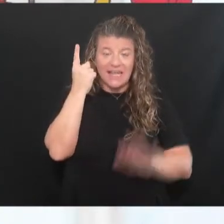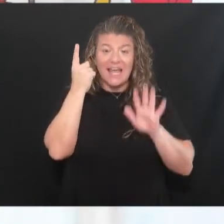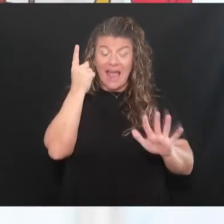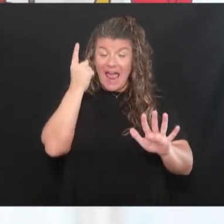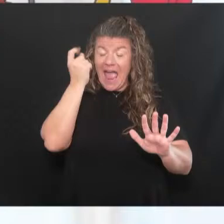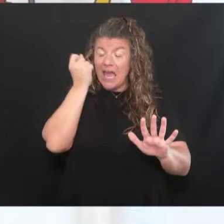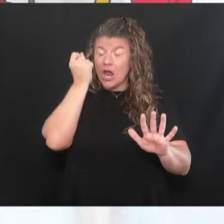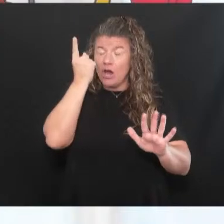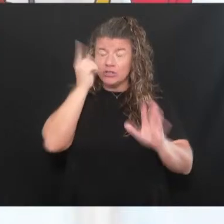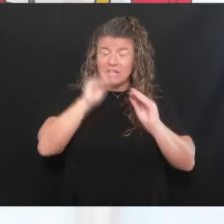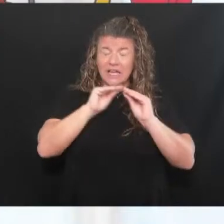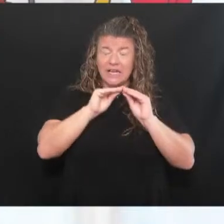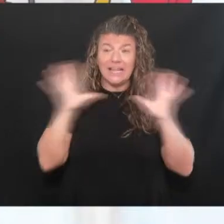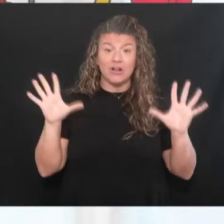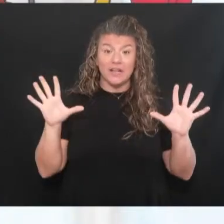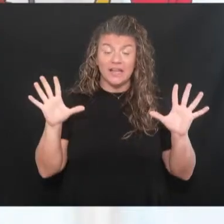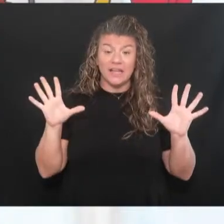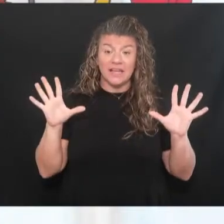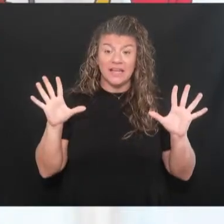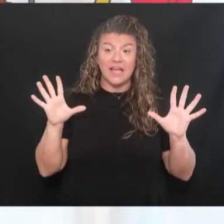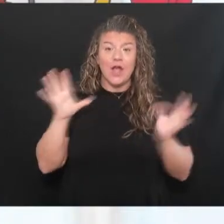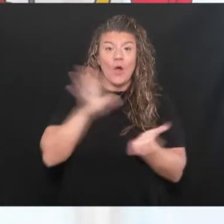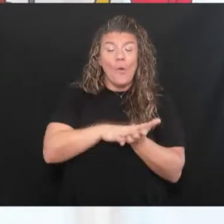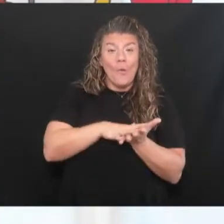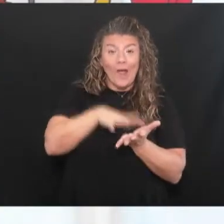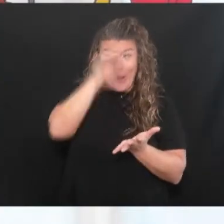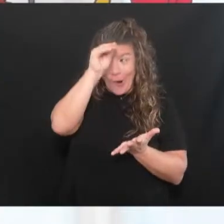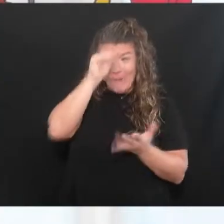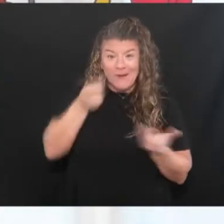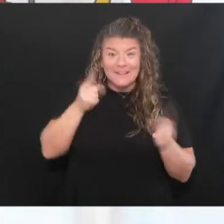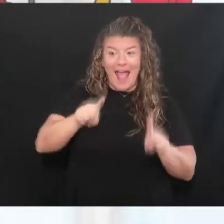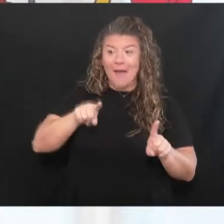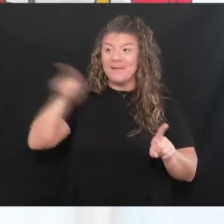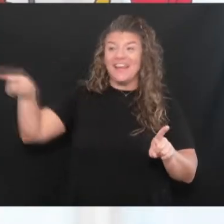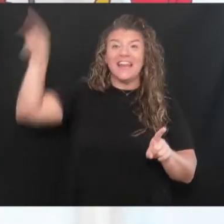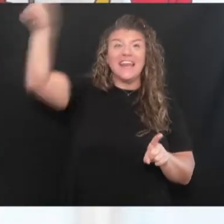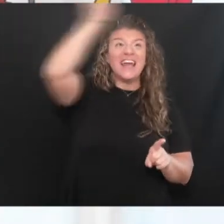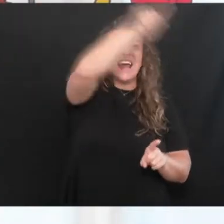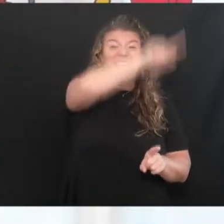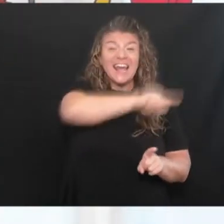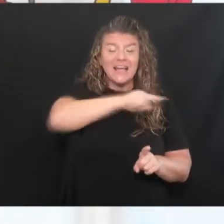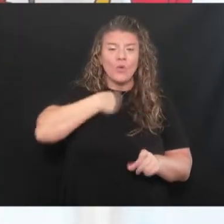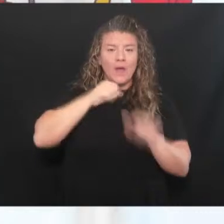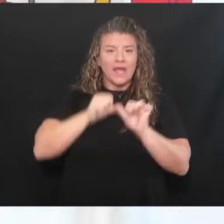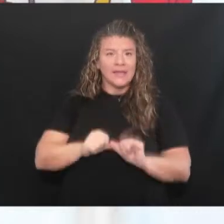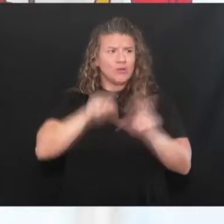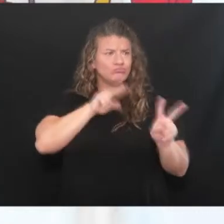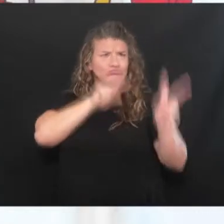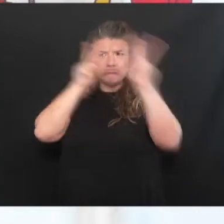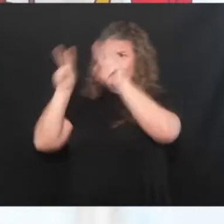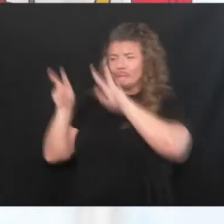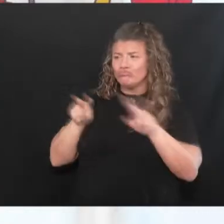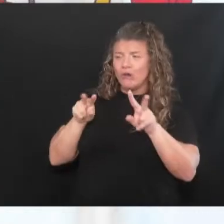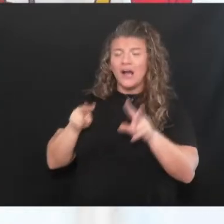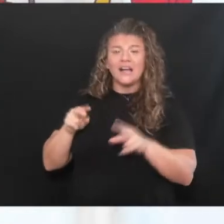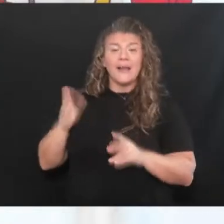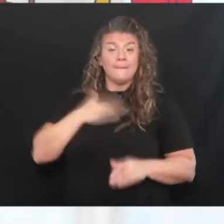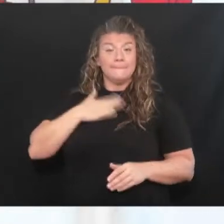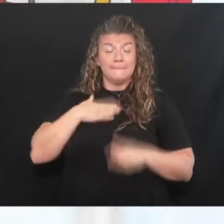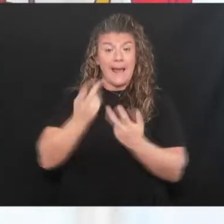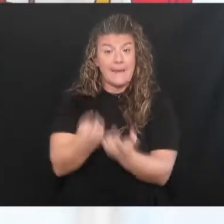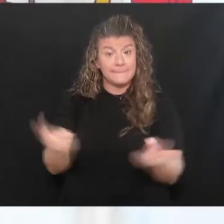understand very clearly, we learn from others. We continue to take advice from our medical